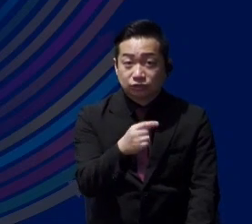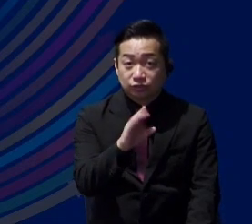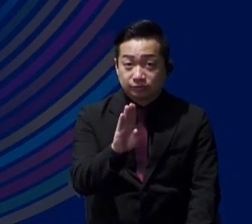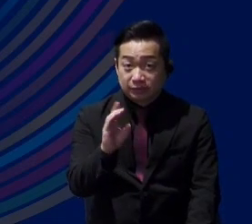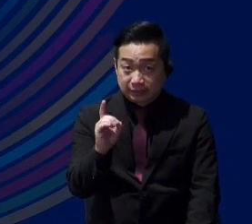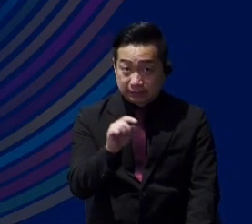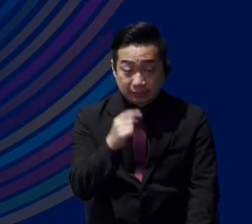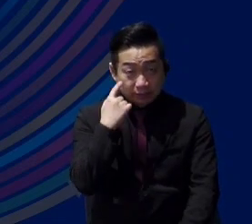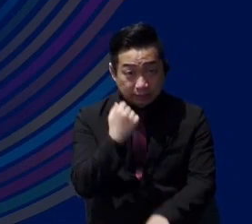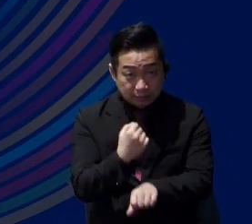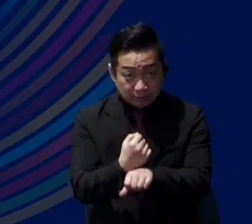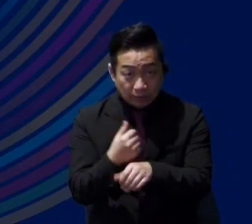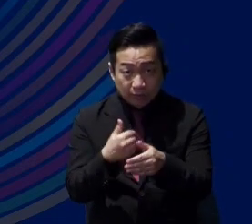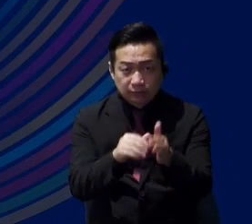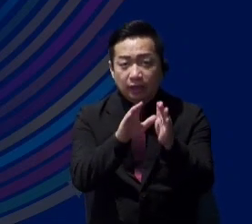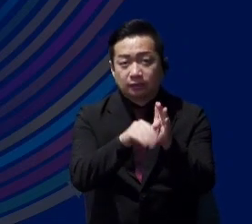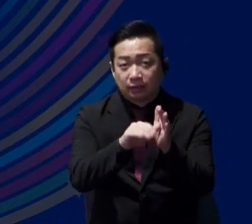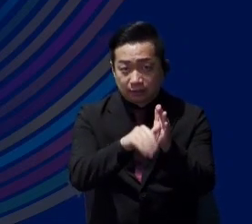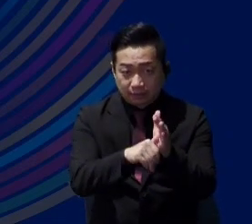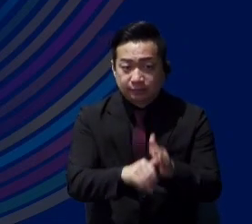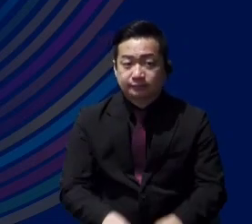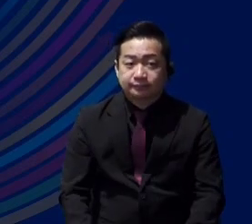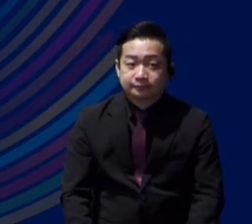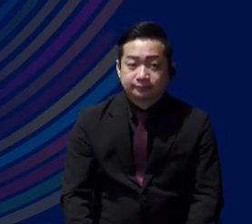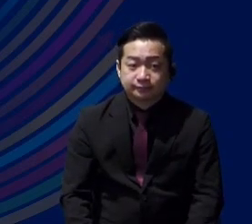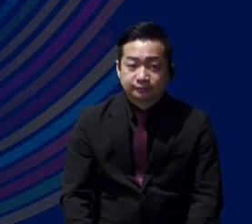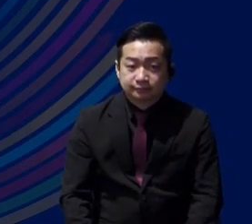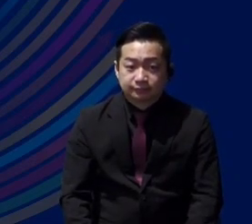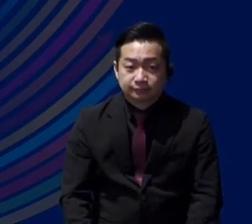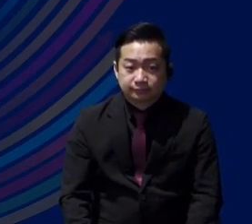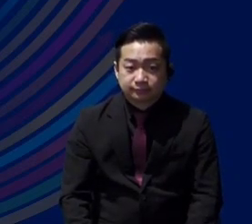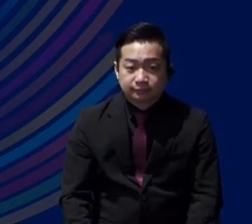the 900 location or